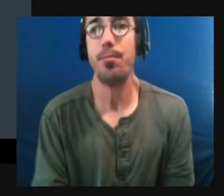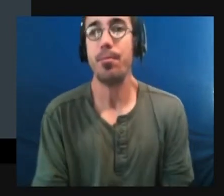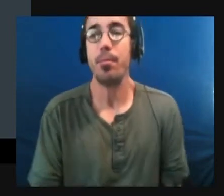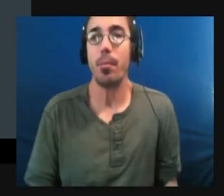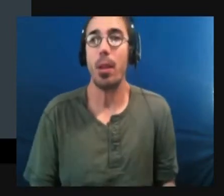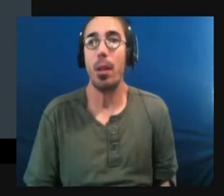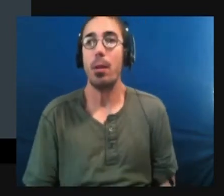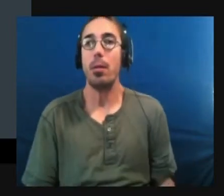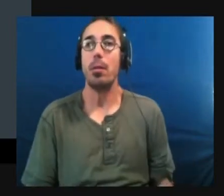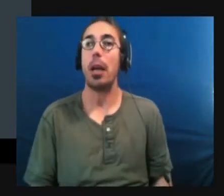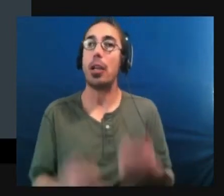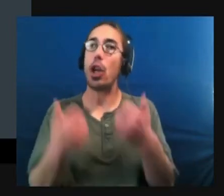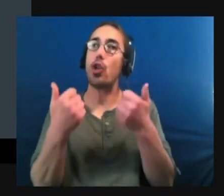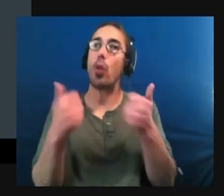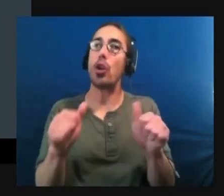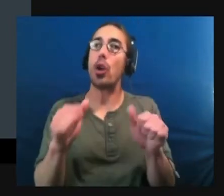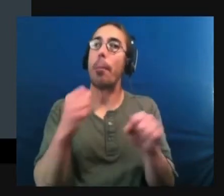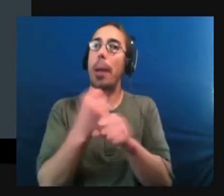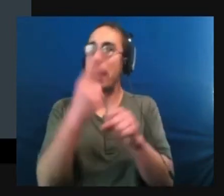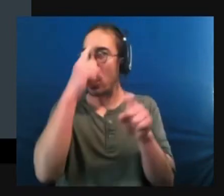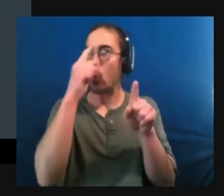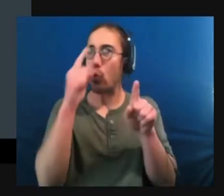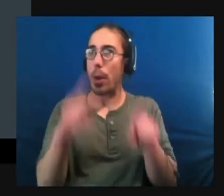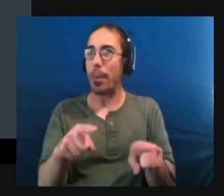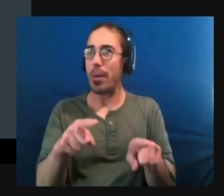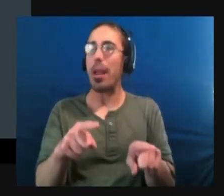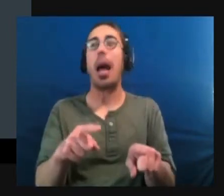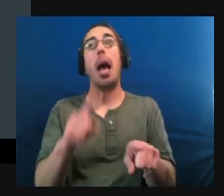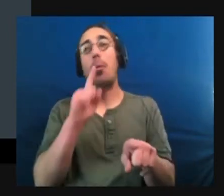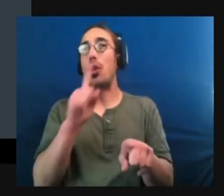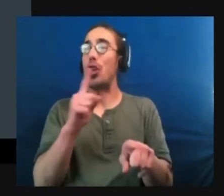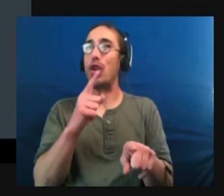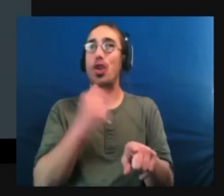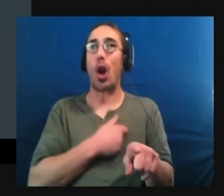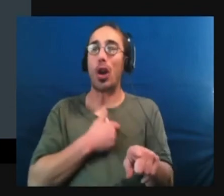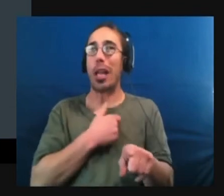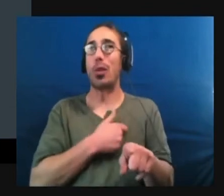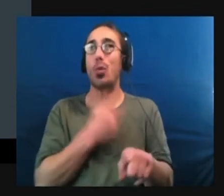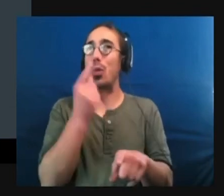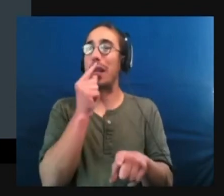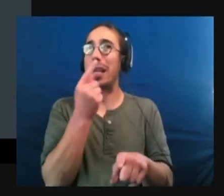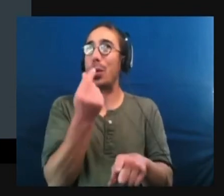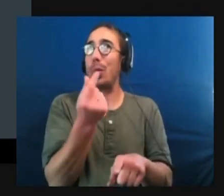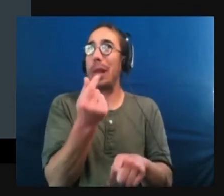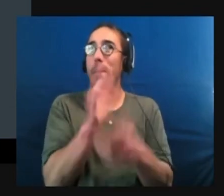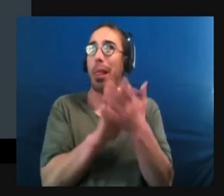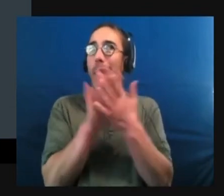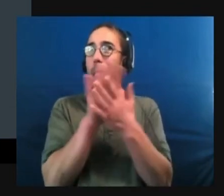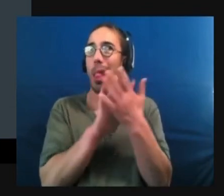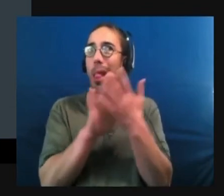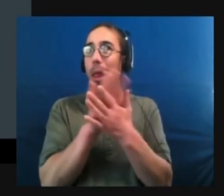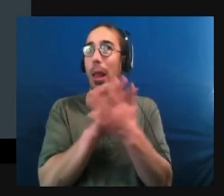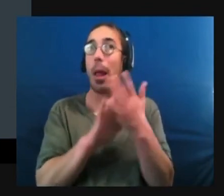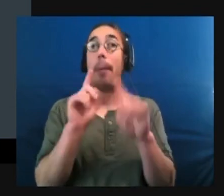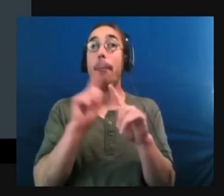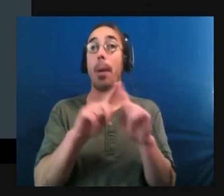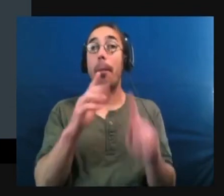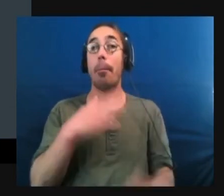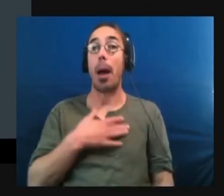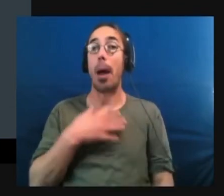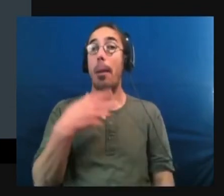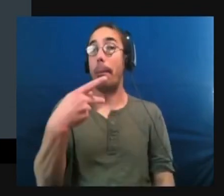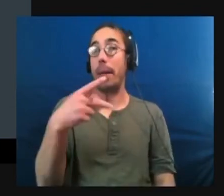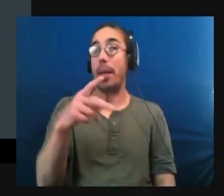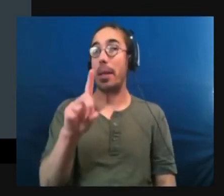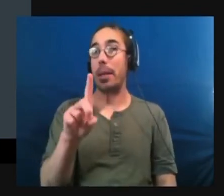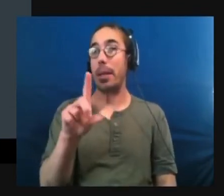an agreement. And that's so vague. I apologize because I know that's super vague, but my PDA,